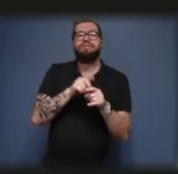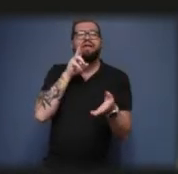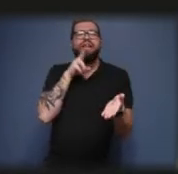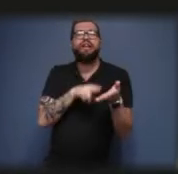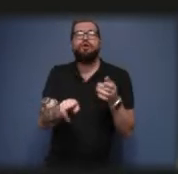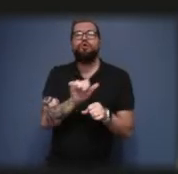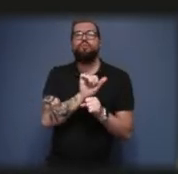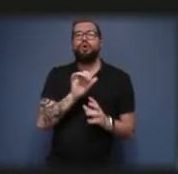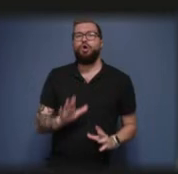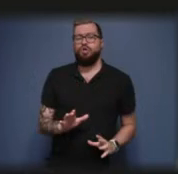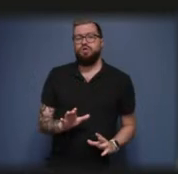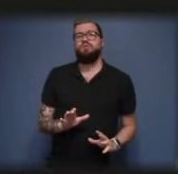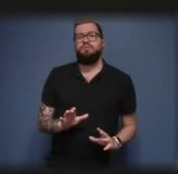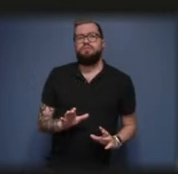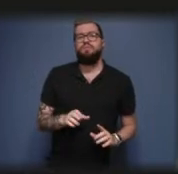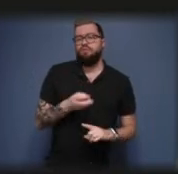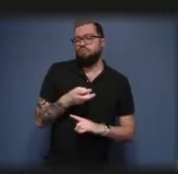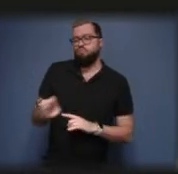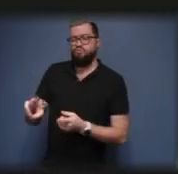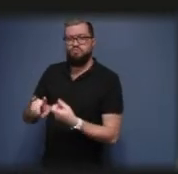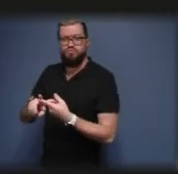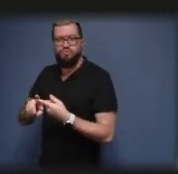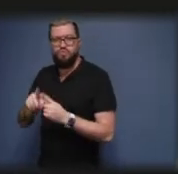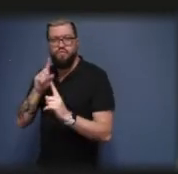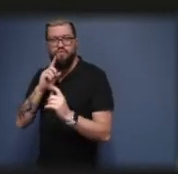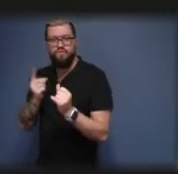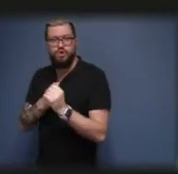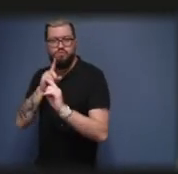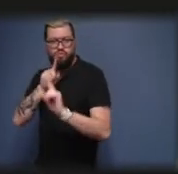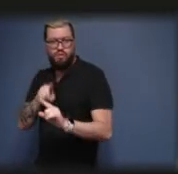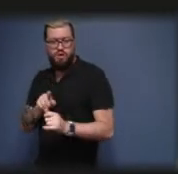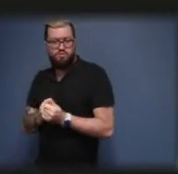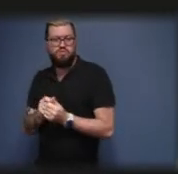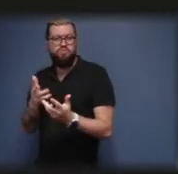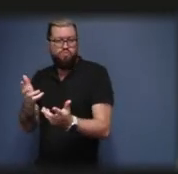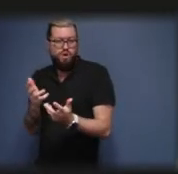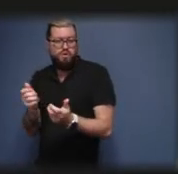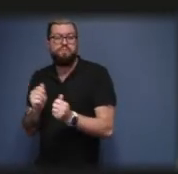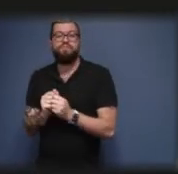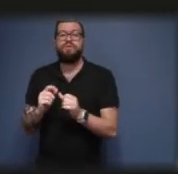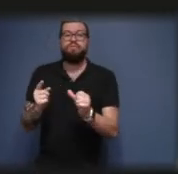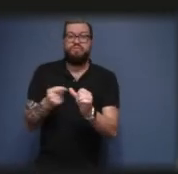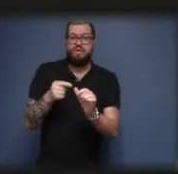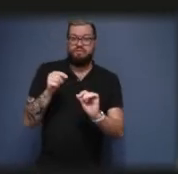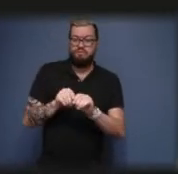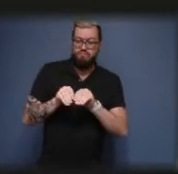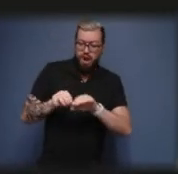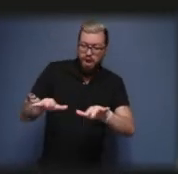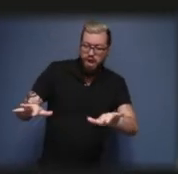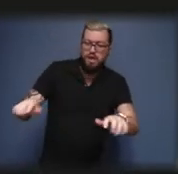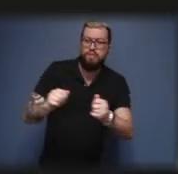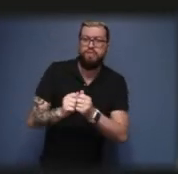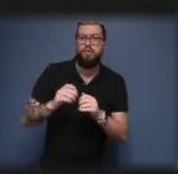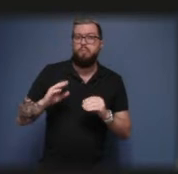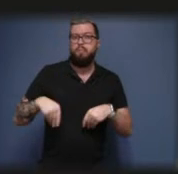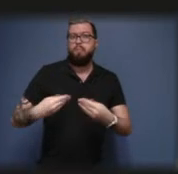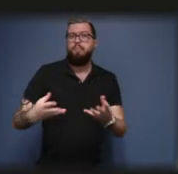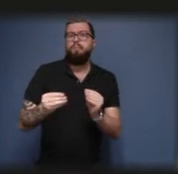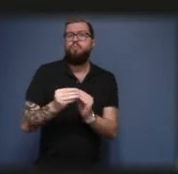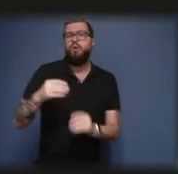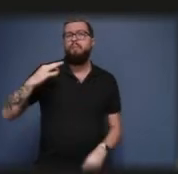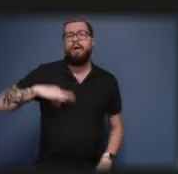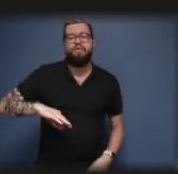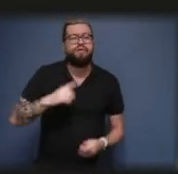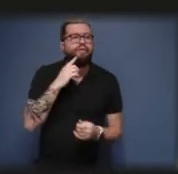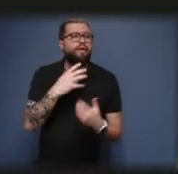workers. This movement would open doors to provide benefits afforded to other first responders, like health